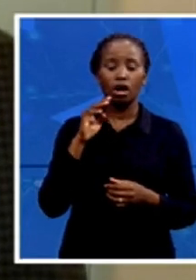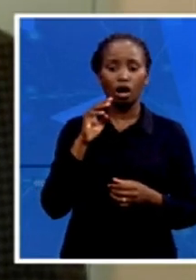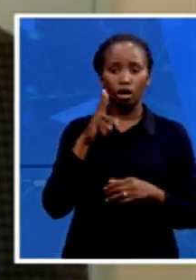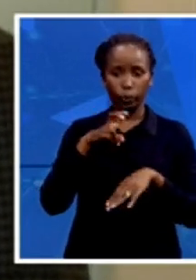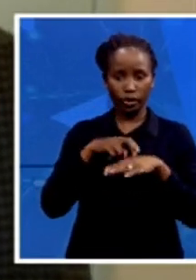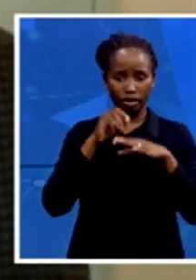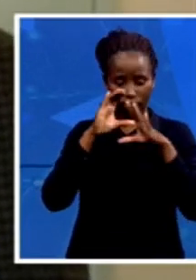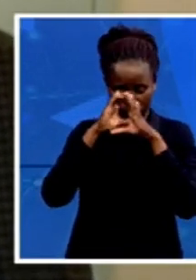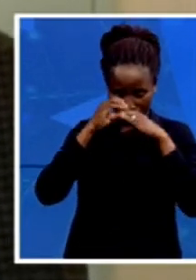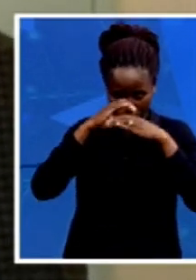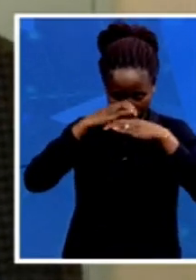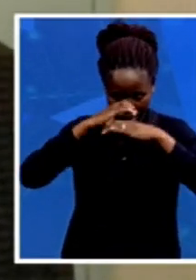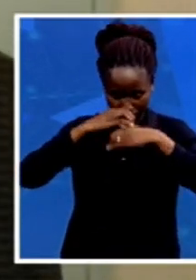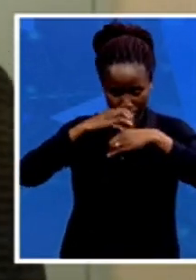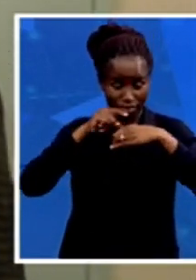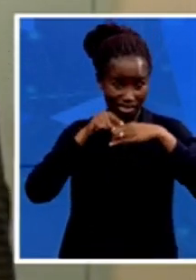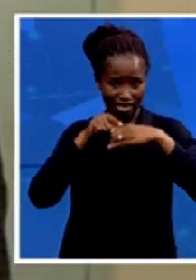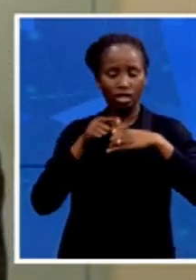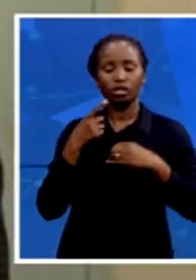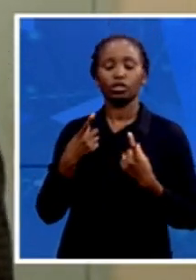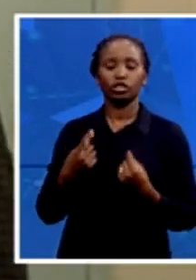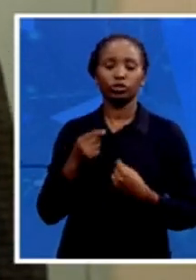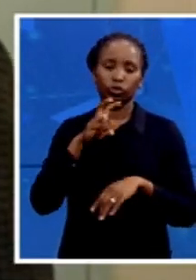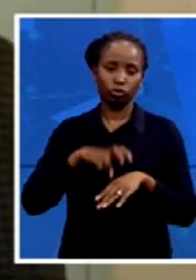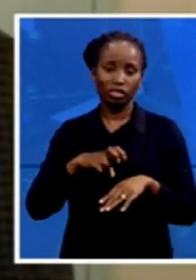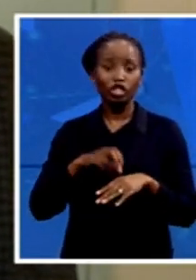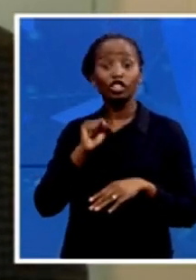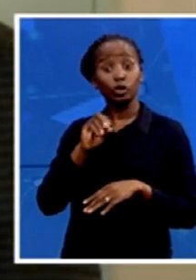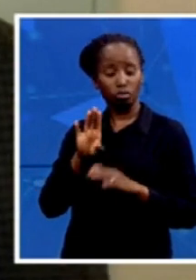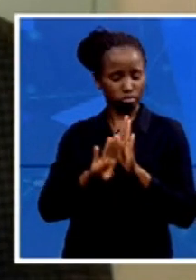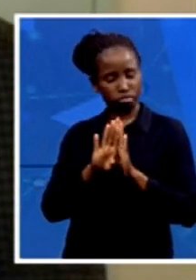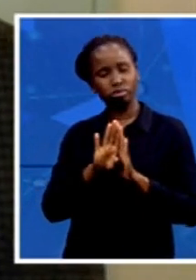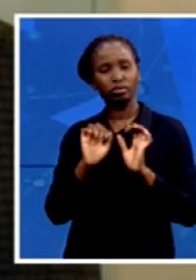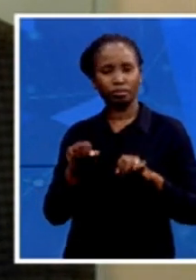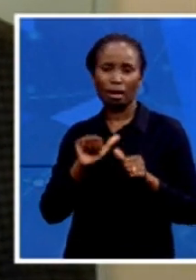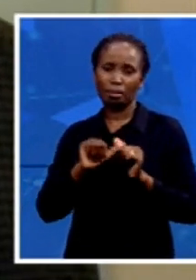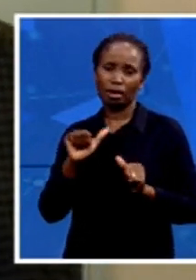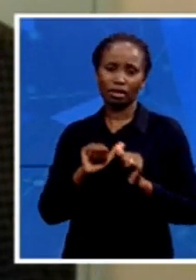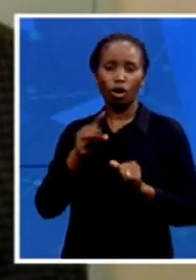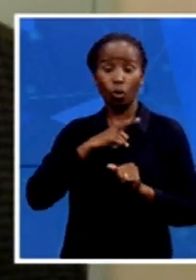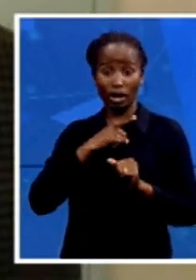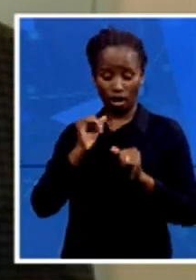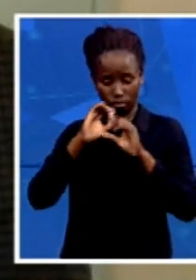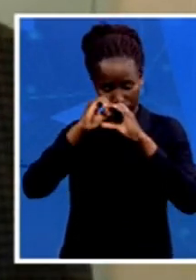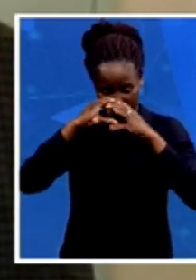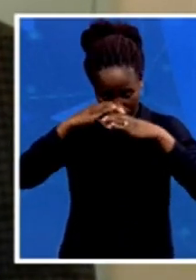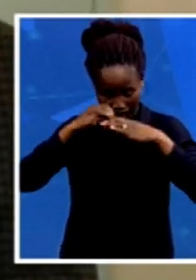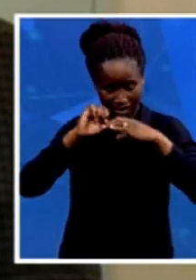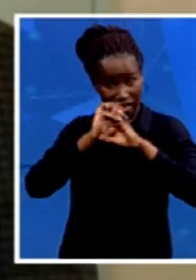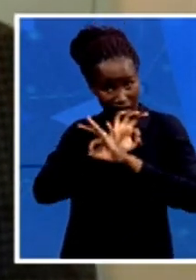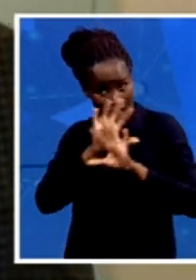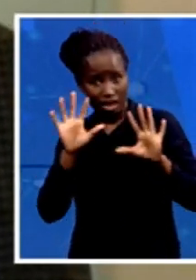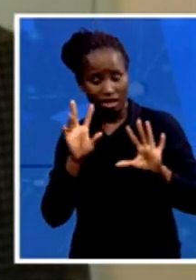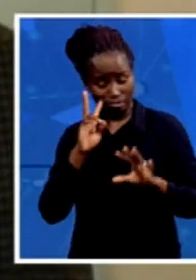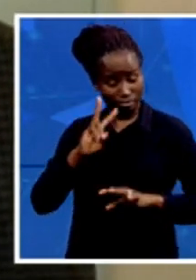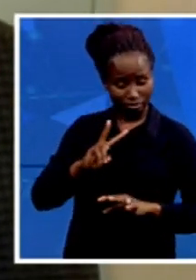surgery. Better vision, magnification, clear delineation of the anatomy, and easier dissection, and with a good range